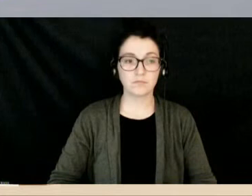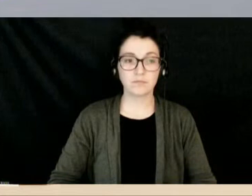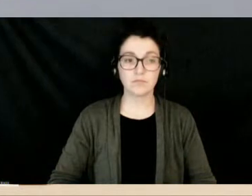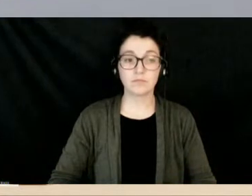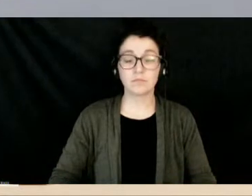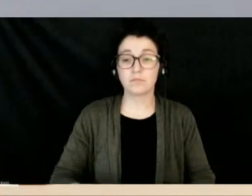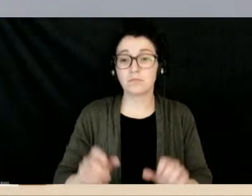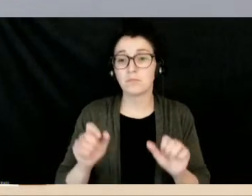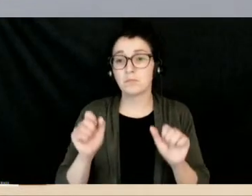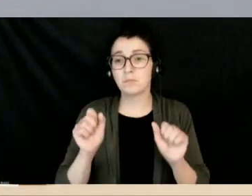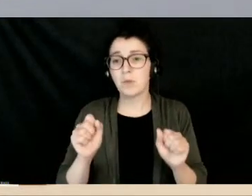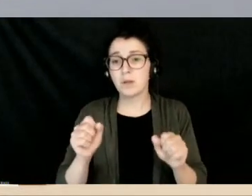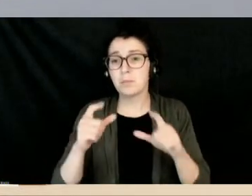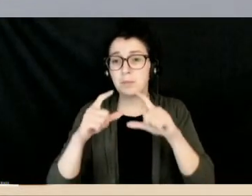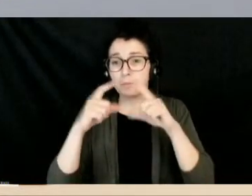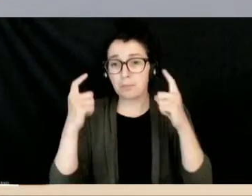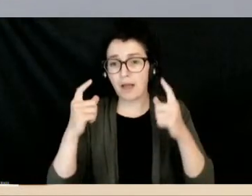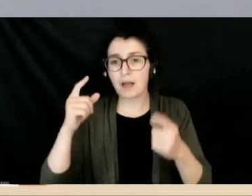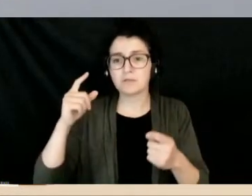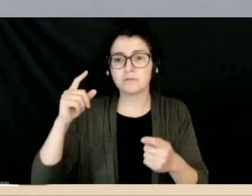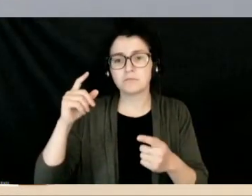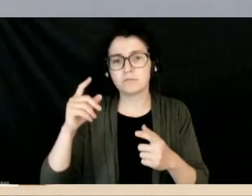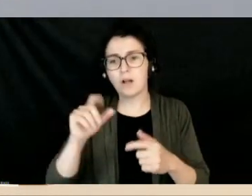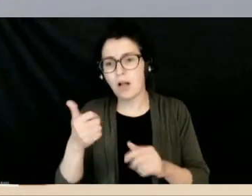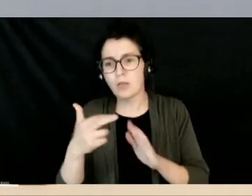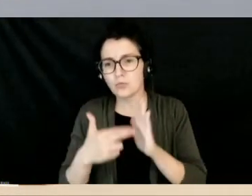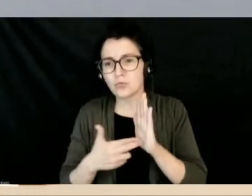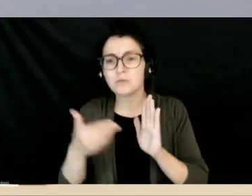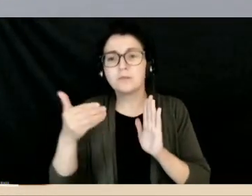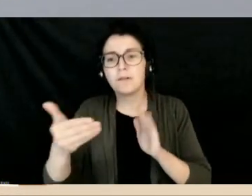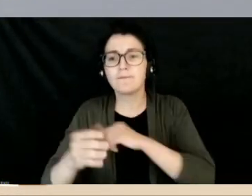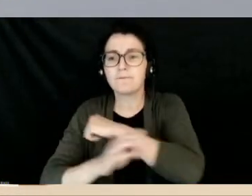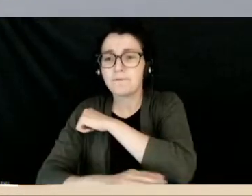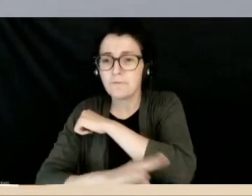potential for easing many of these measures in the fall.